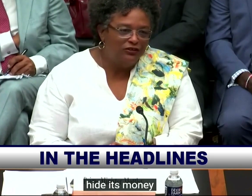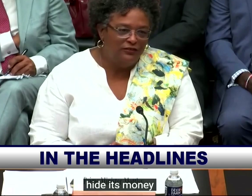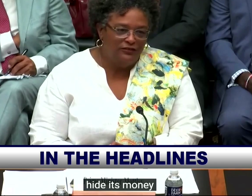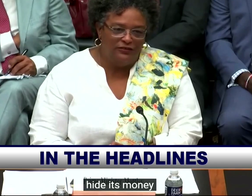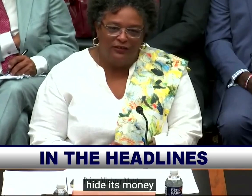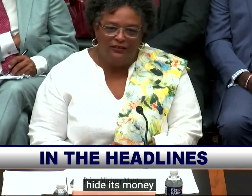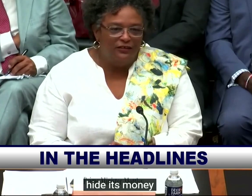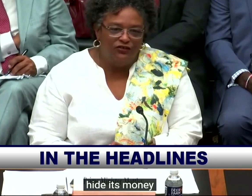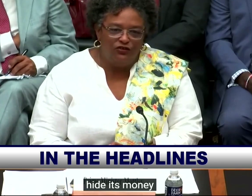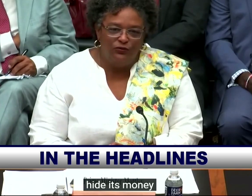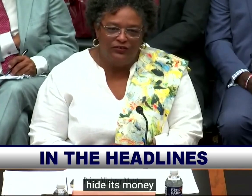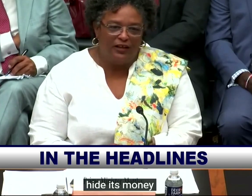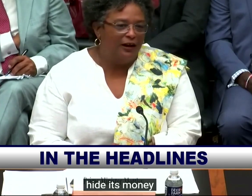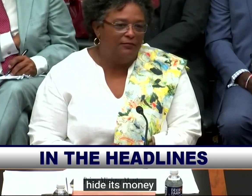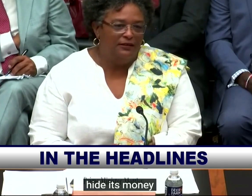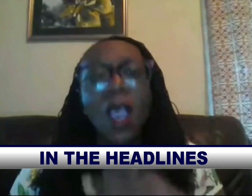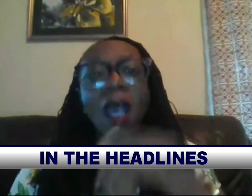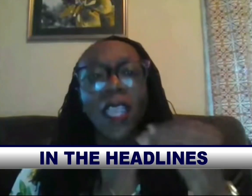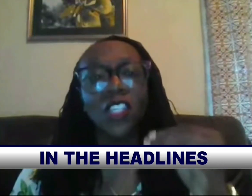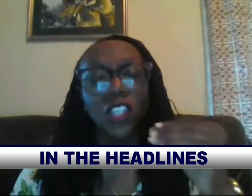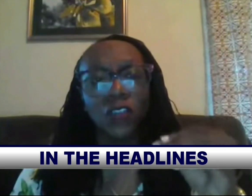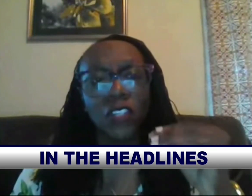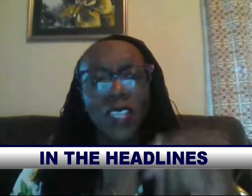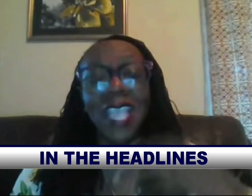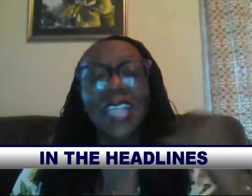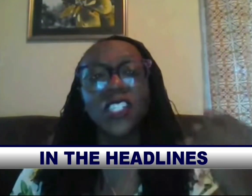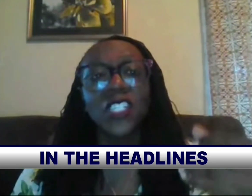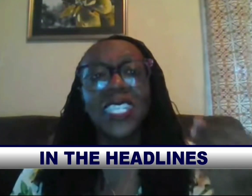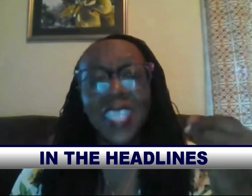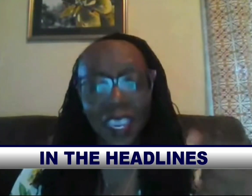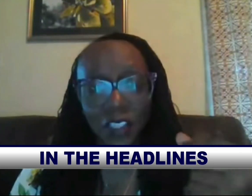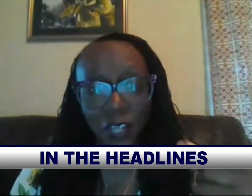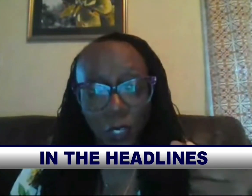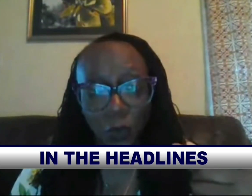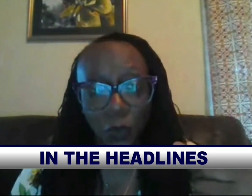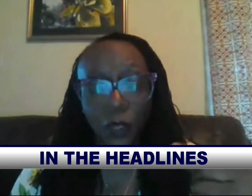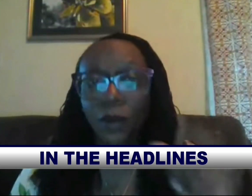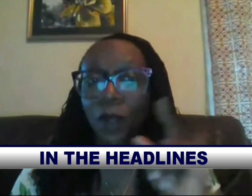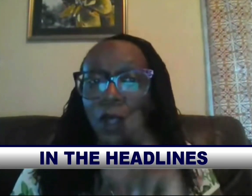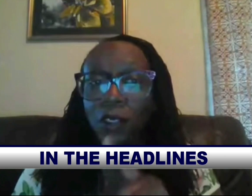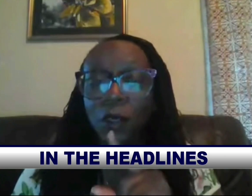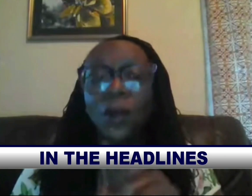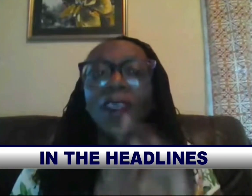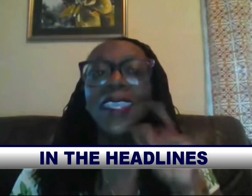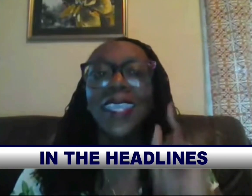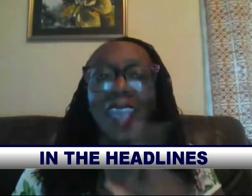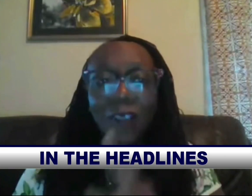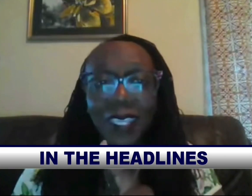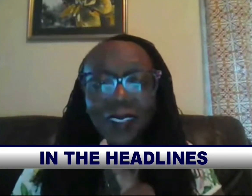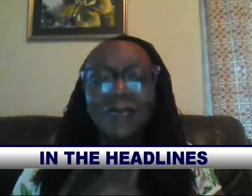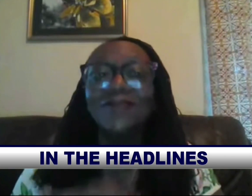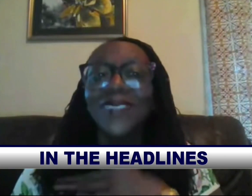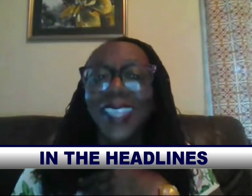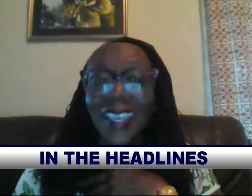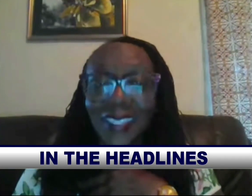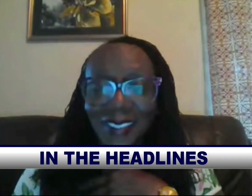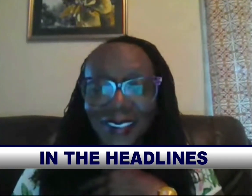its effects. An emergency room physician issues a warning about the consumption of some beverages to beat the